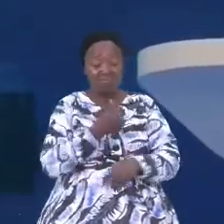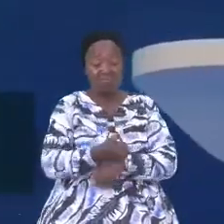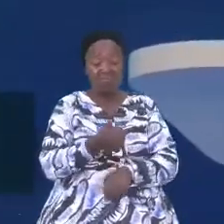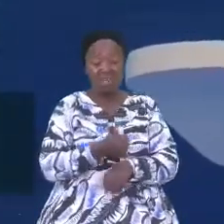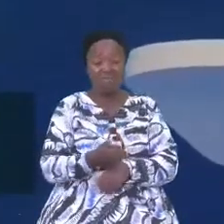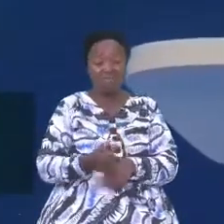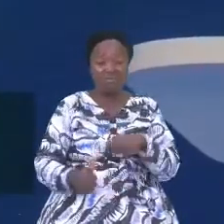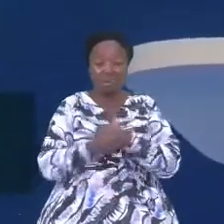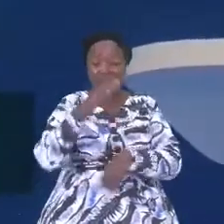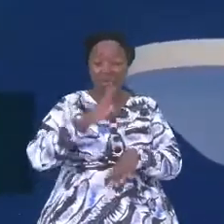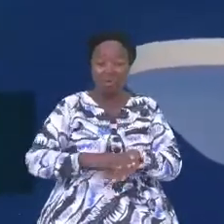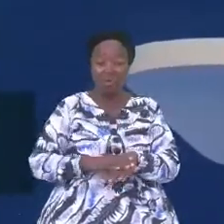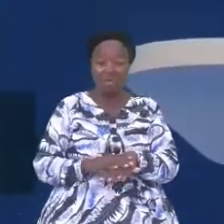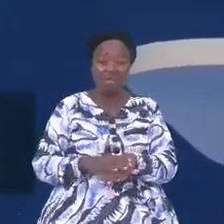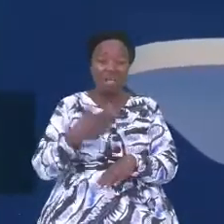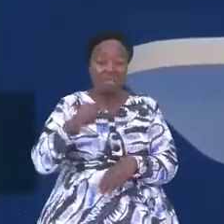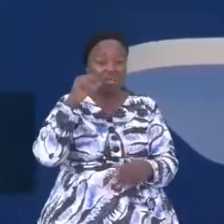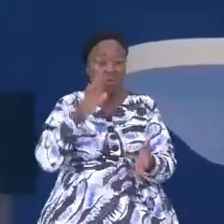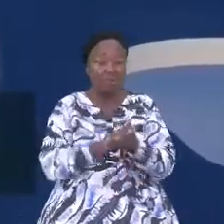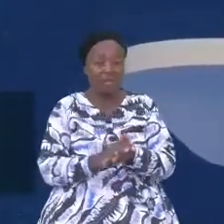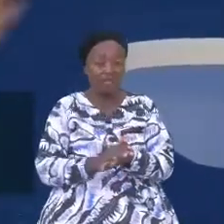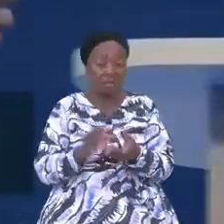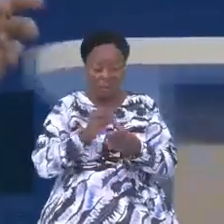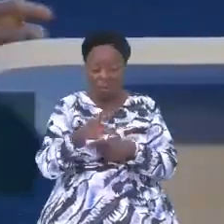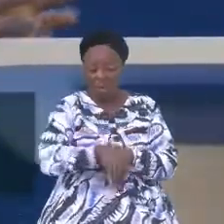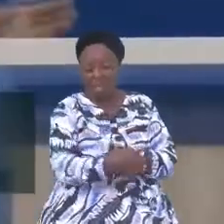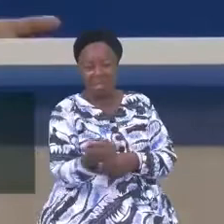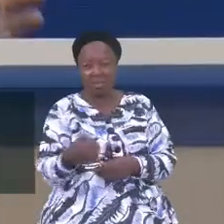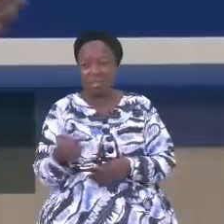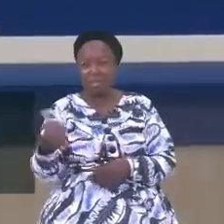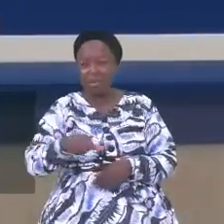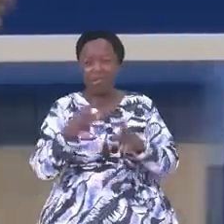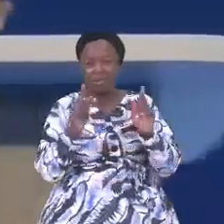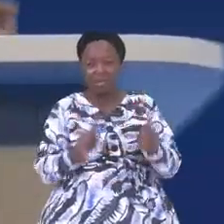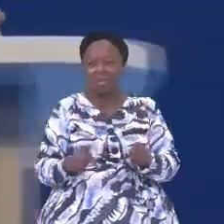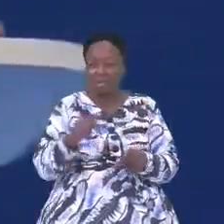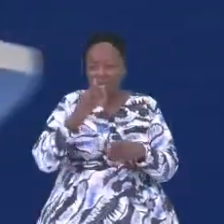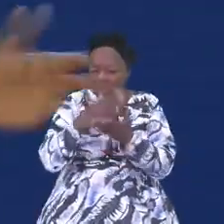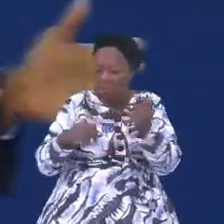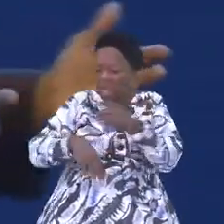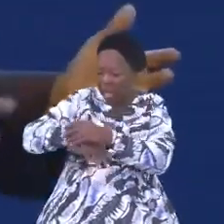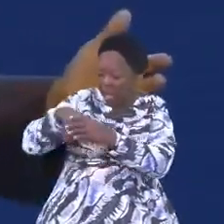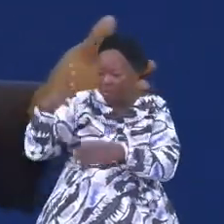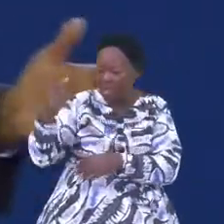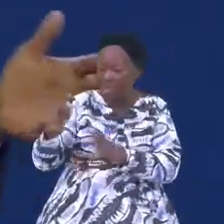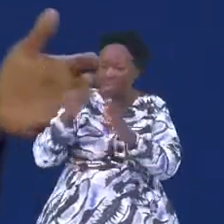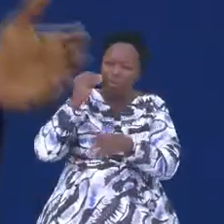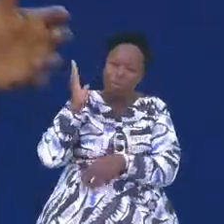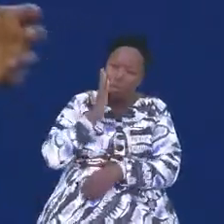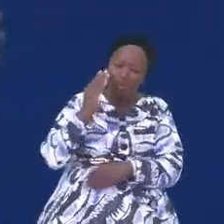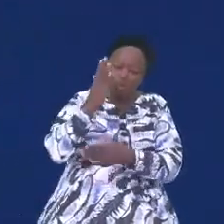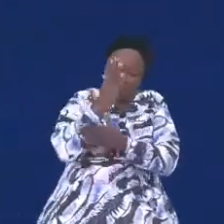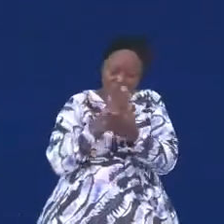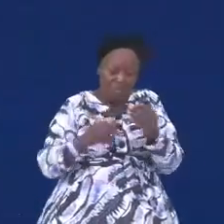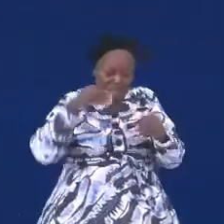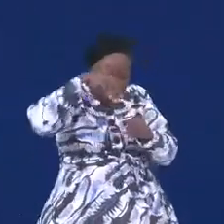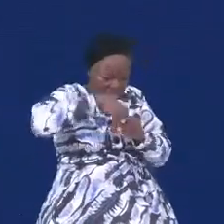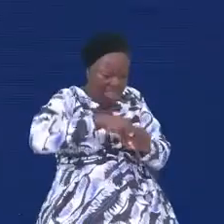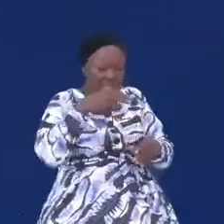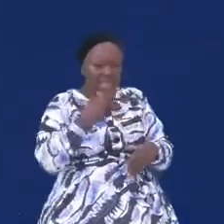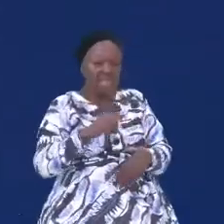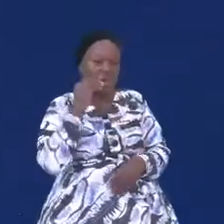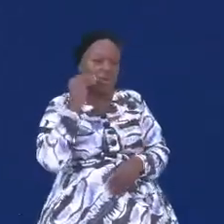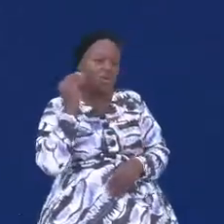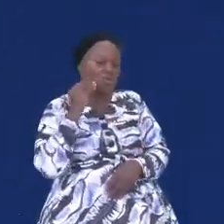the blame on somebody else. Somebody outside the home. Somebody within the home.